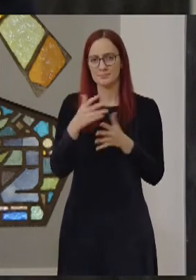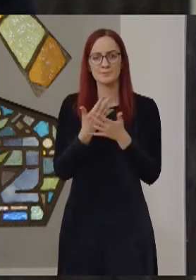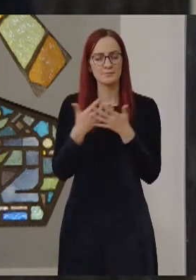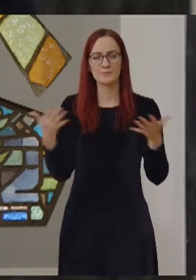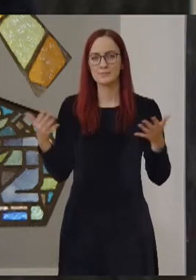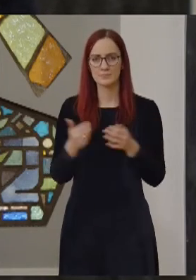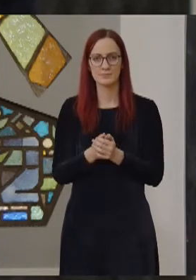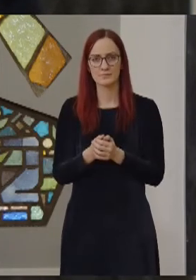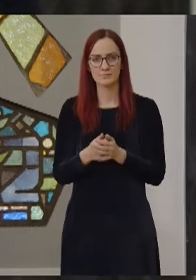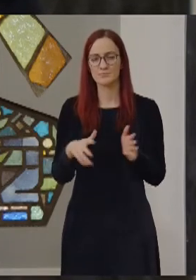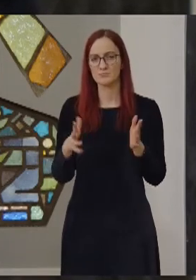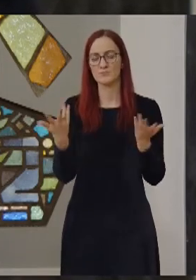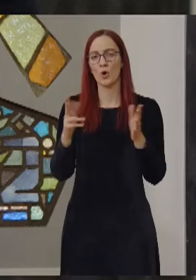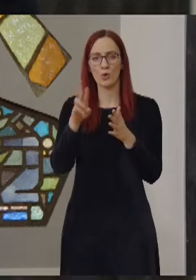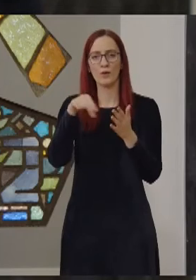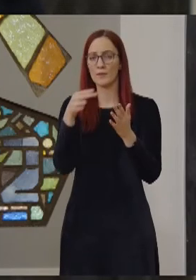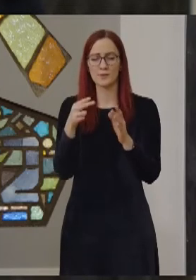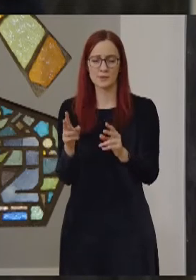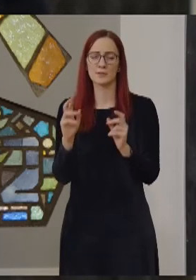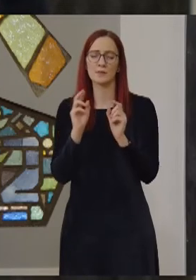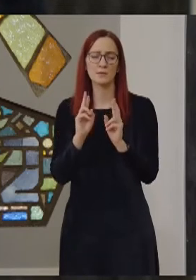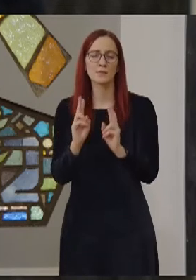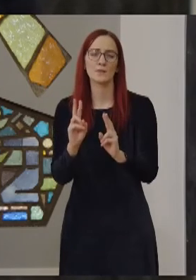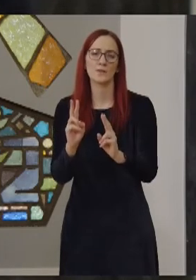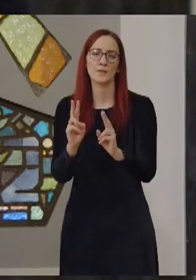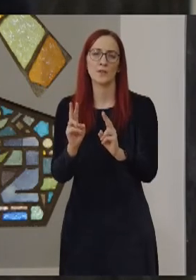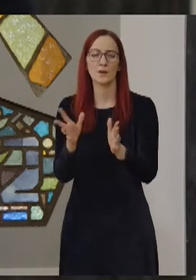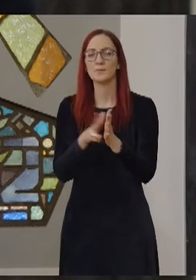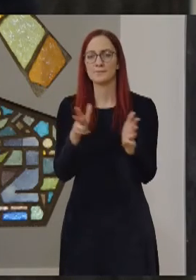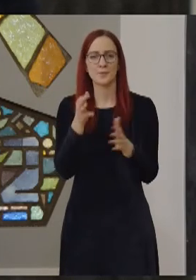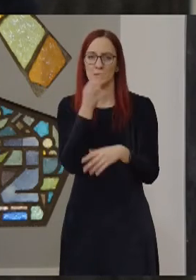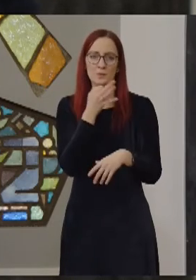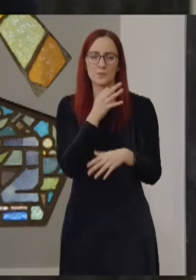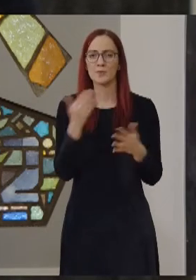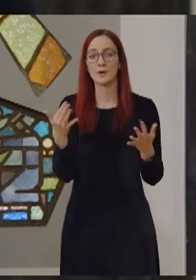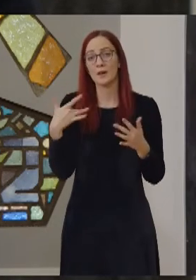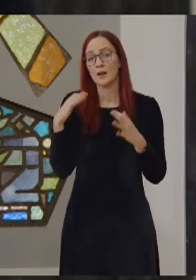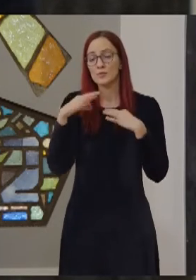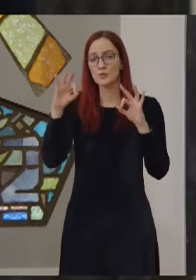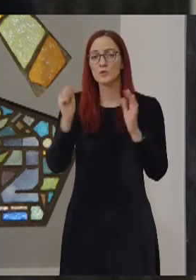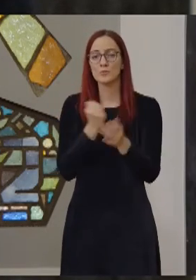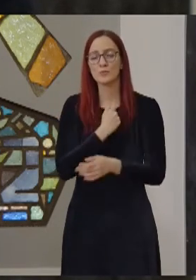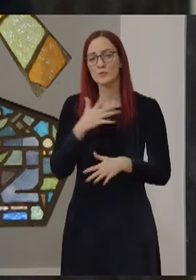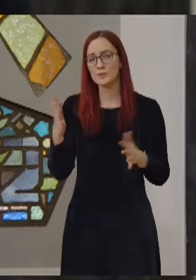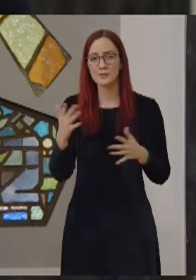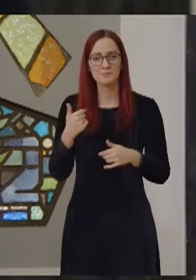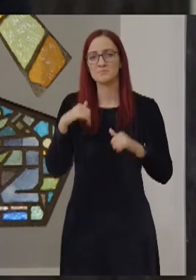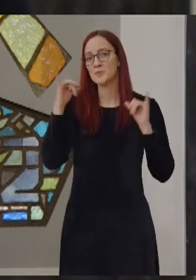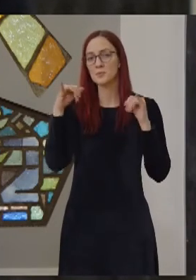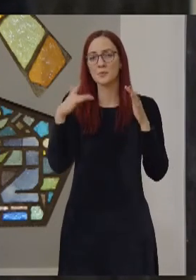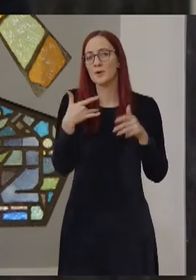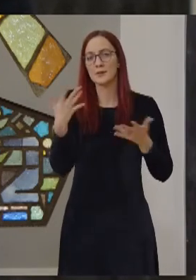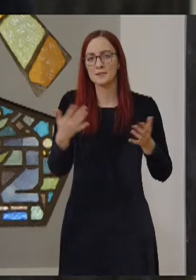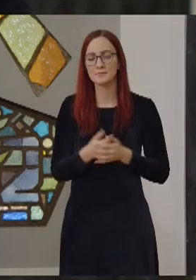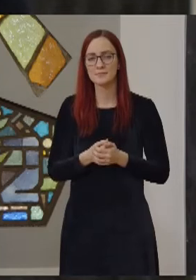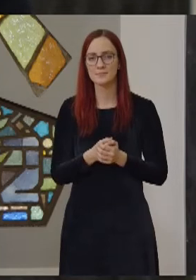endless discussions as the parliamentary terms change. Maybe you have some proposals